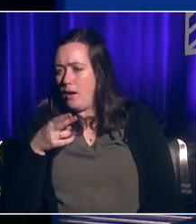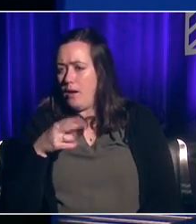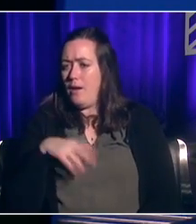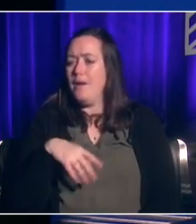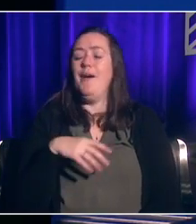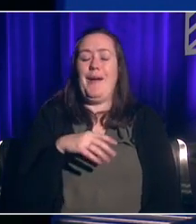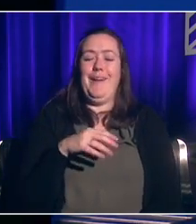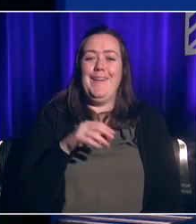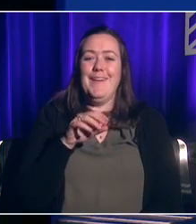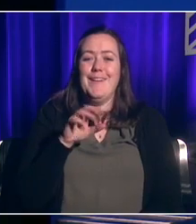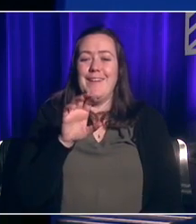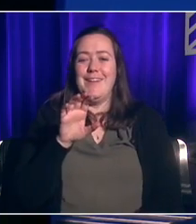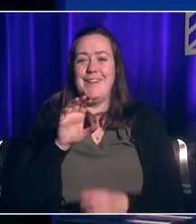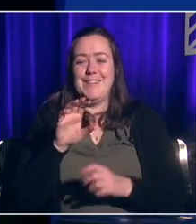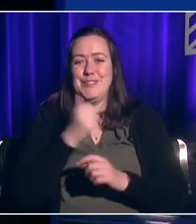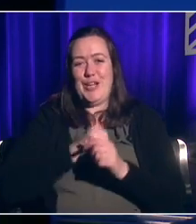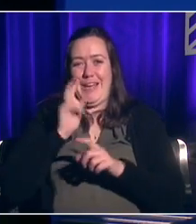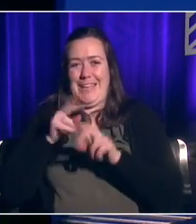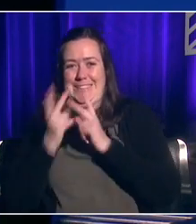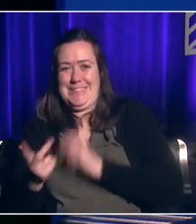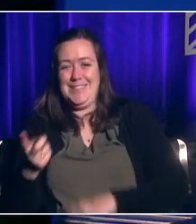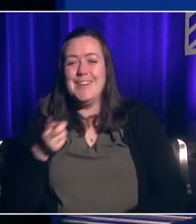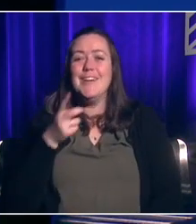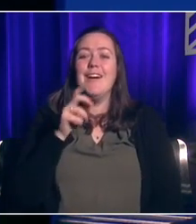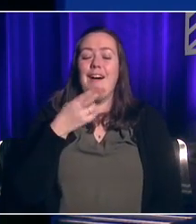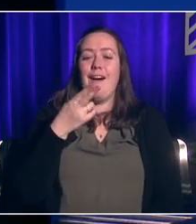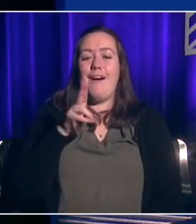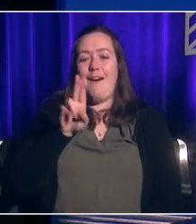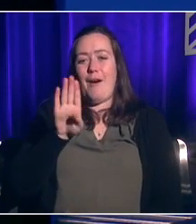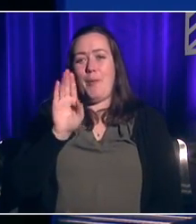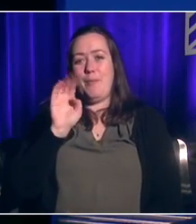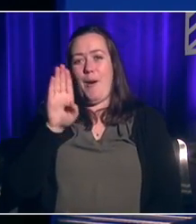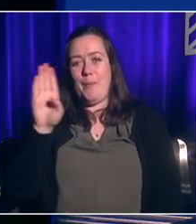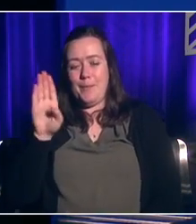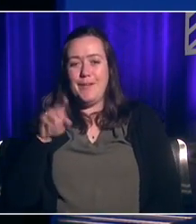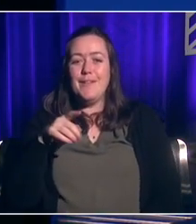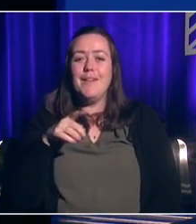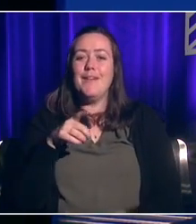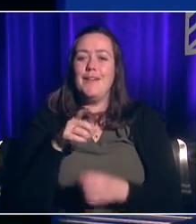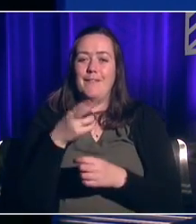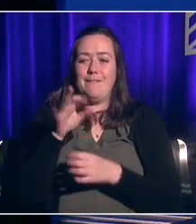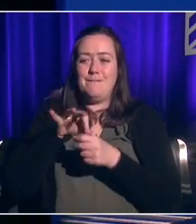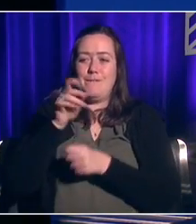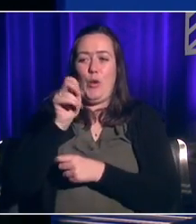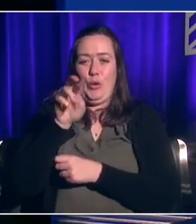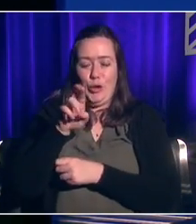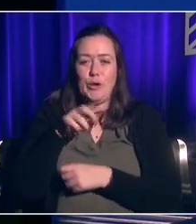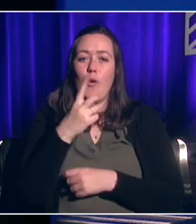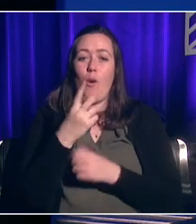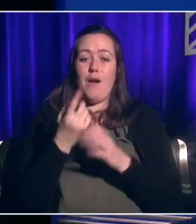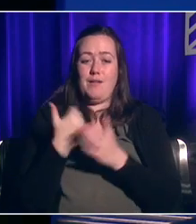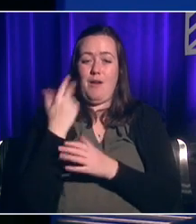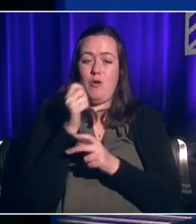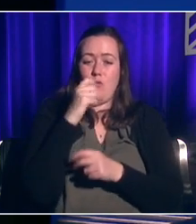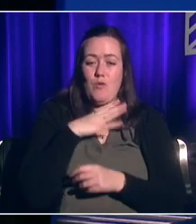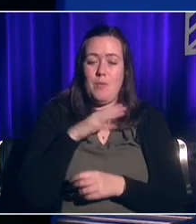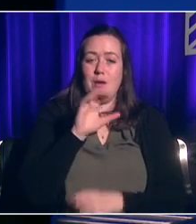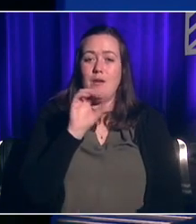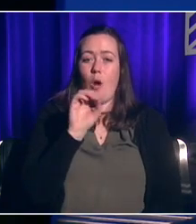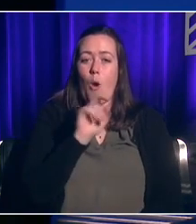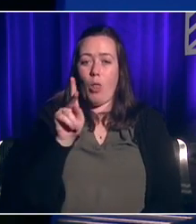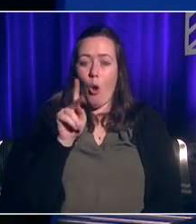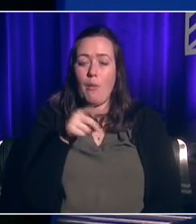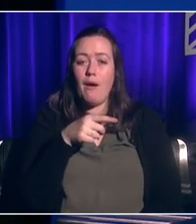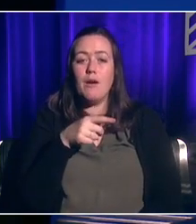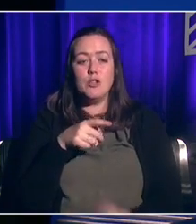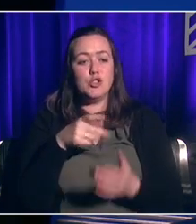you basically scan the back of their ID. There's a leaderboard of how many people that you've registered. One young woman in Oklahoma, she basically downloaded it and